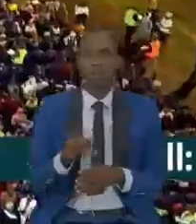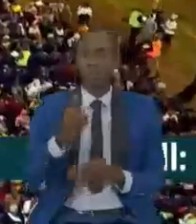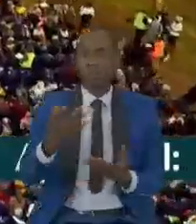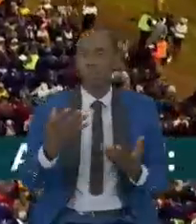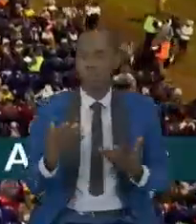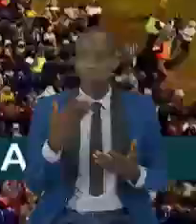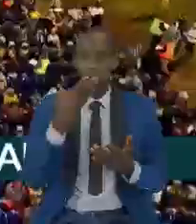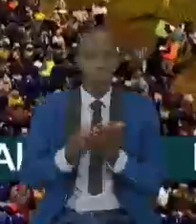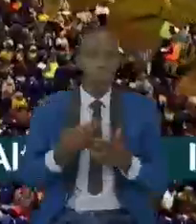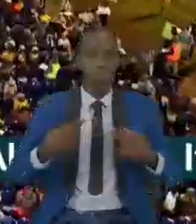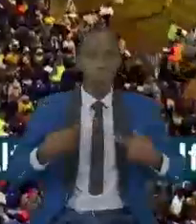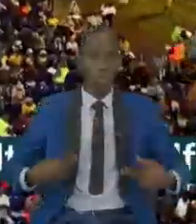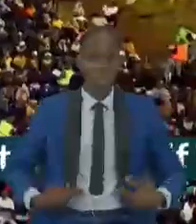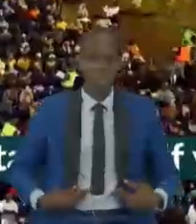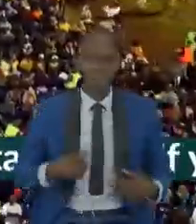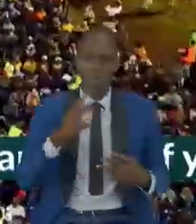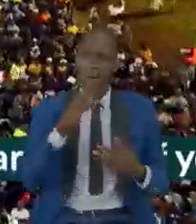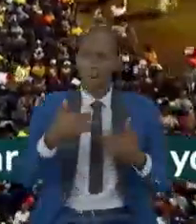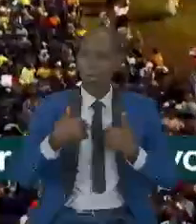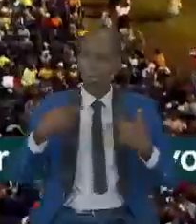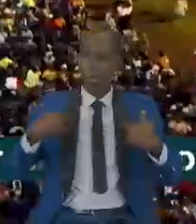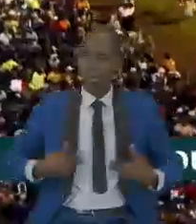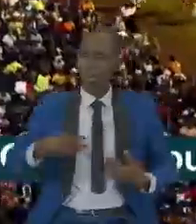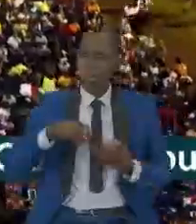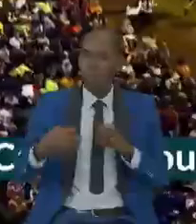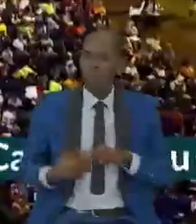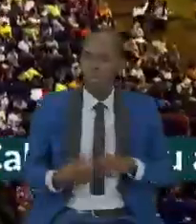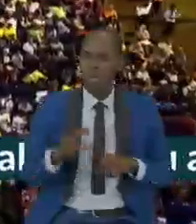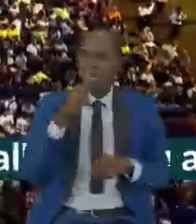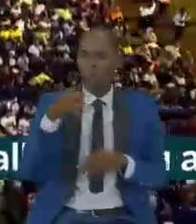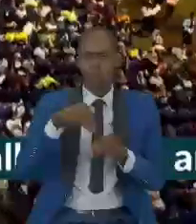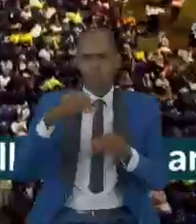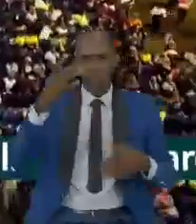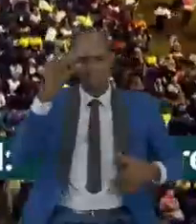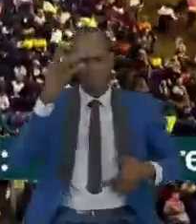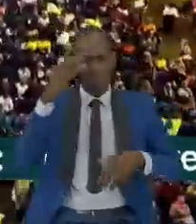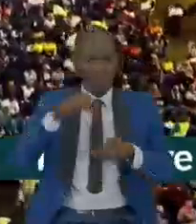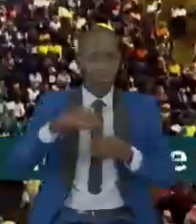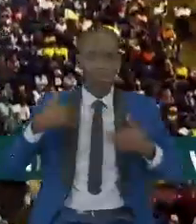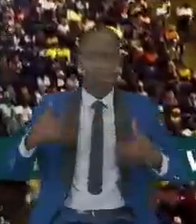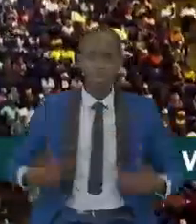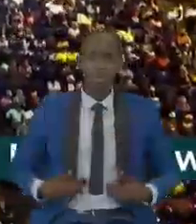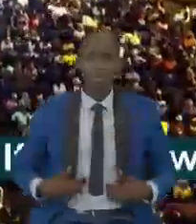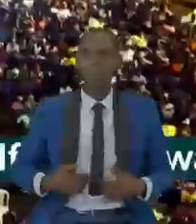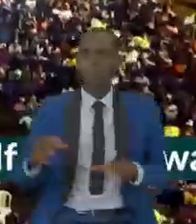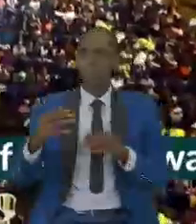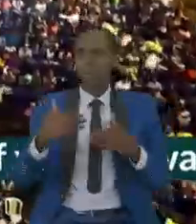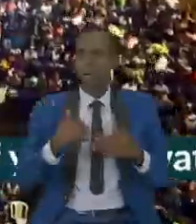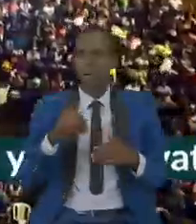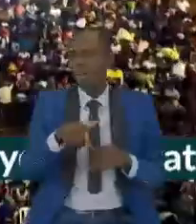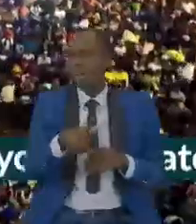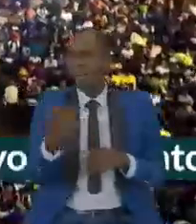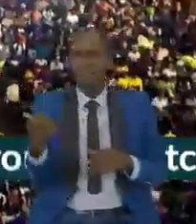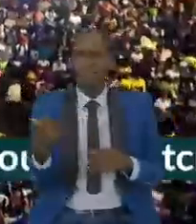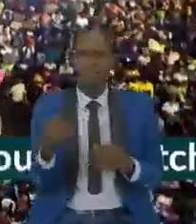take their details. It's important to us and important to heaven. This is the essence of the GCK. To get